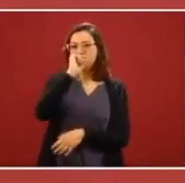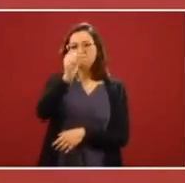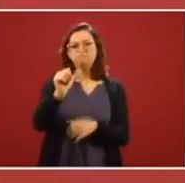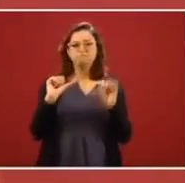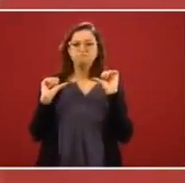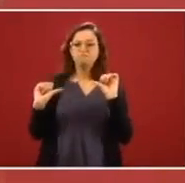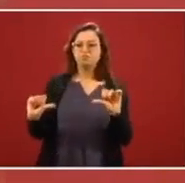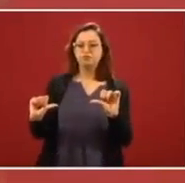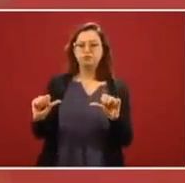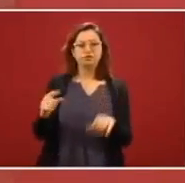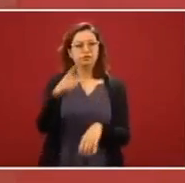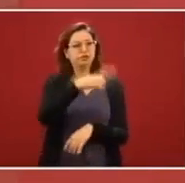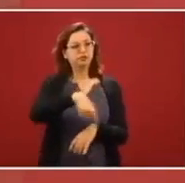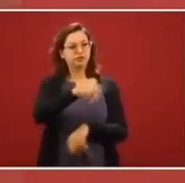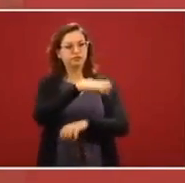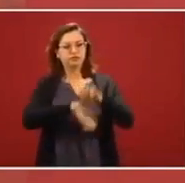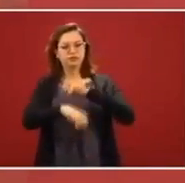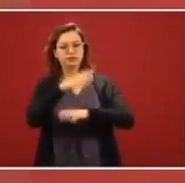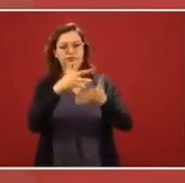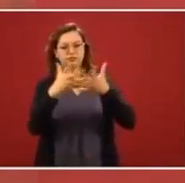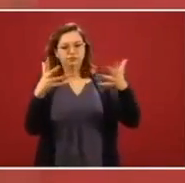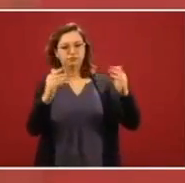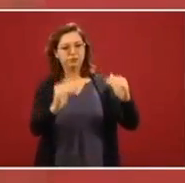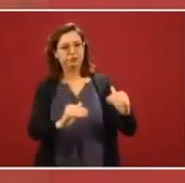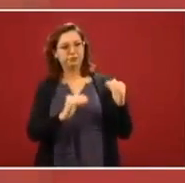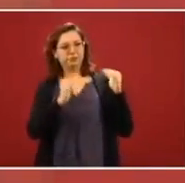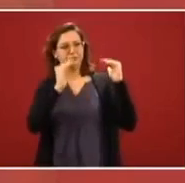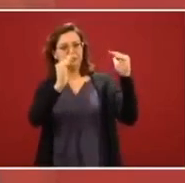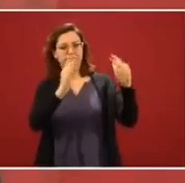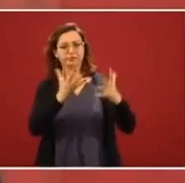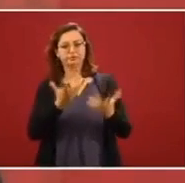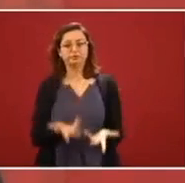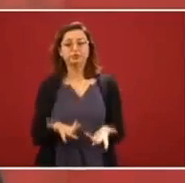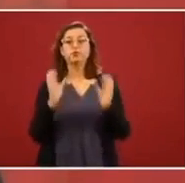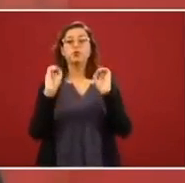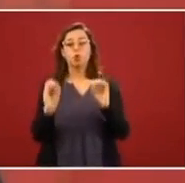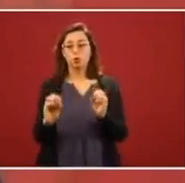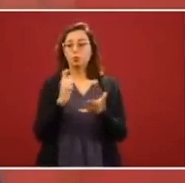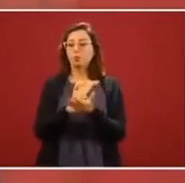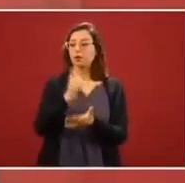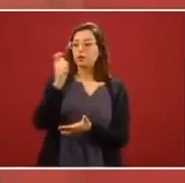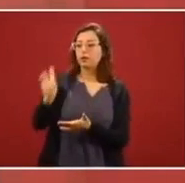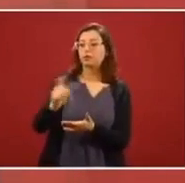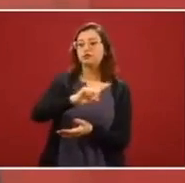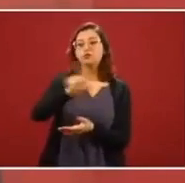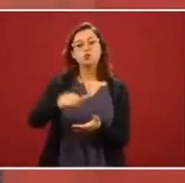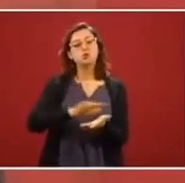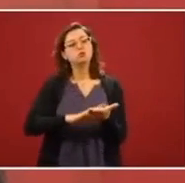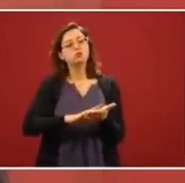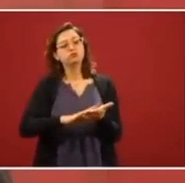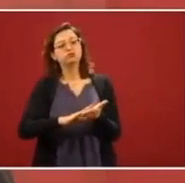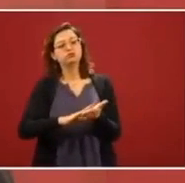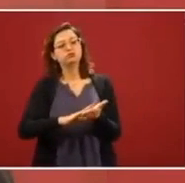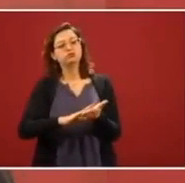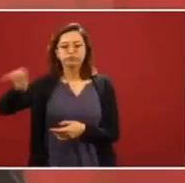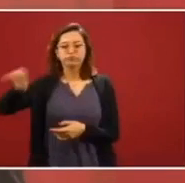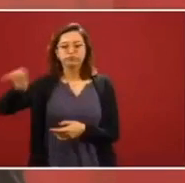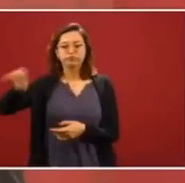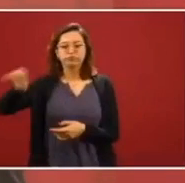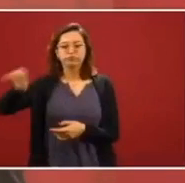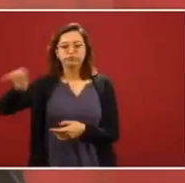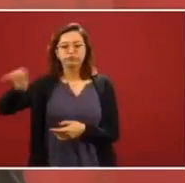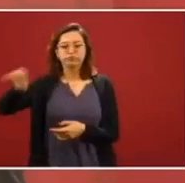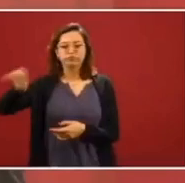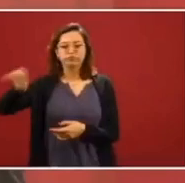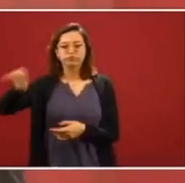no los de taxes, mero arriba, the ones that were at the very top, o les condonaban los impuestos. or taxes were condoned.